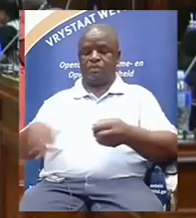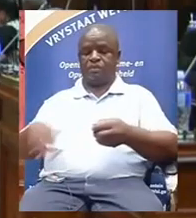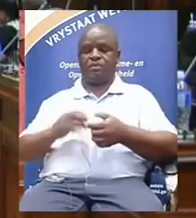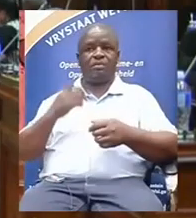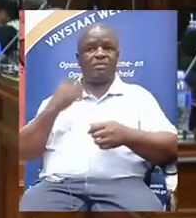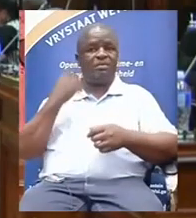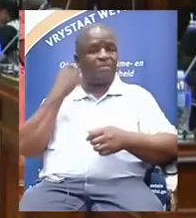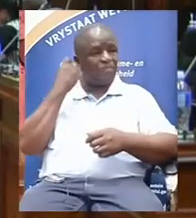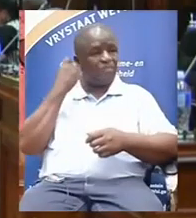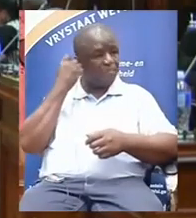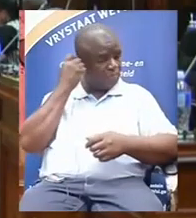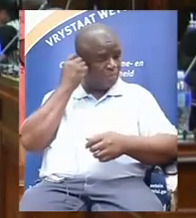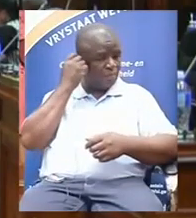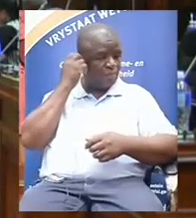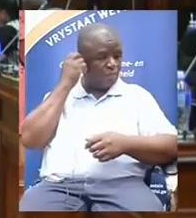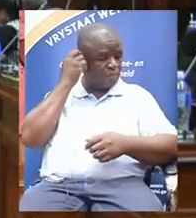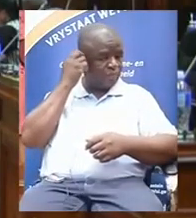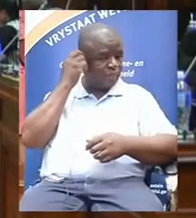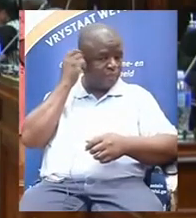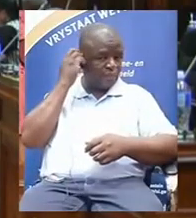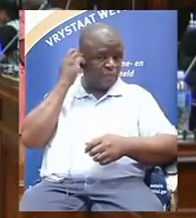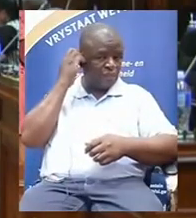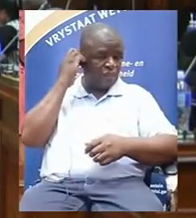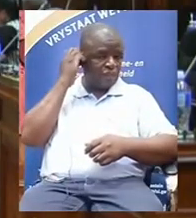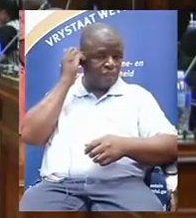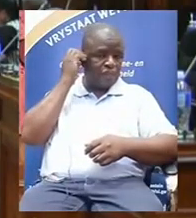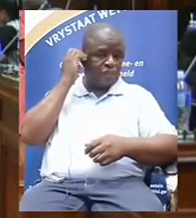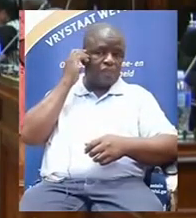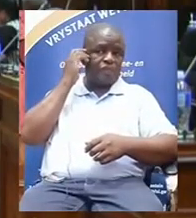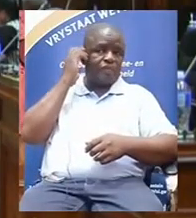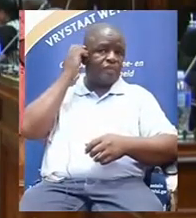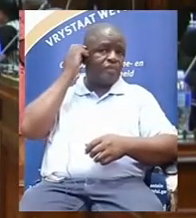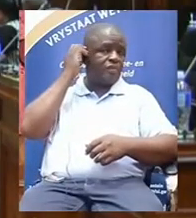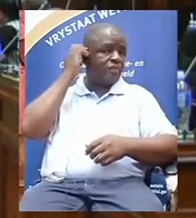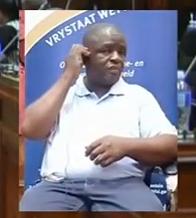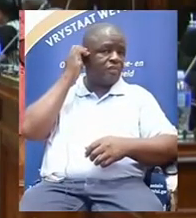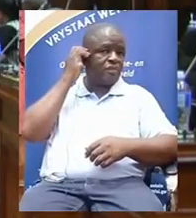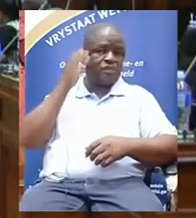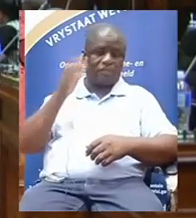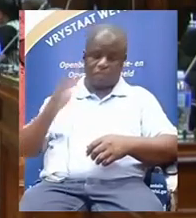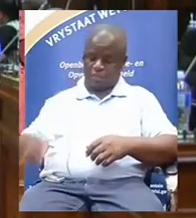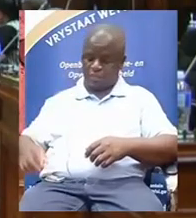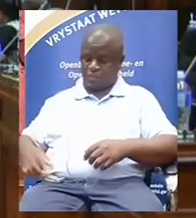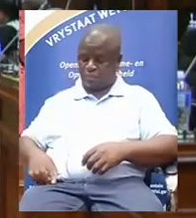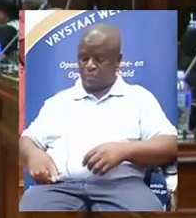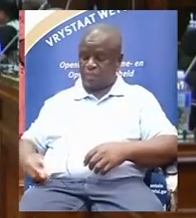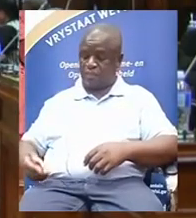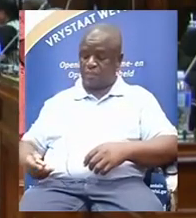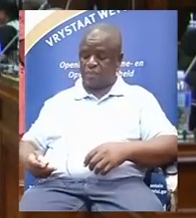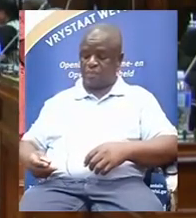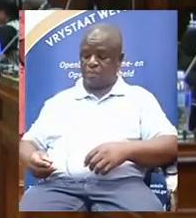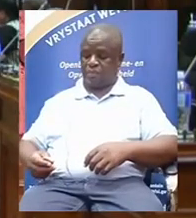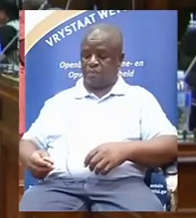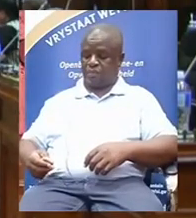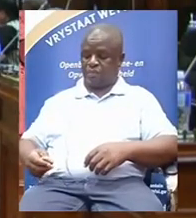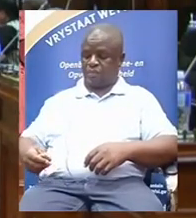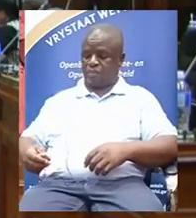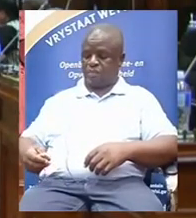Dis nie normaal dat kinders deur strate loop deur die rool om by hulle skool uit te kom